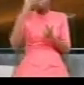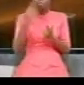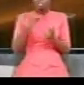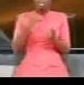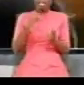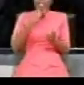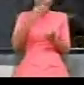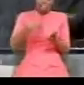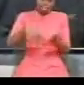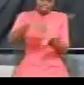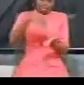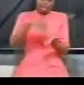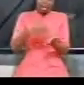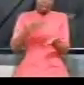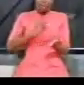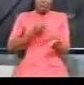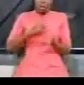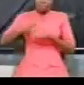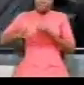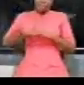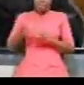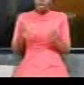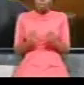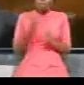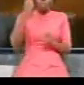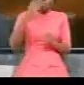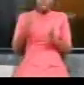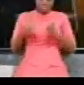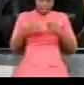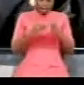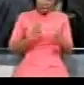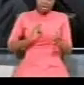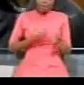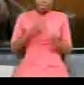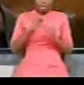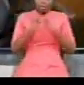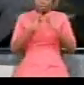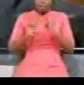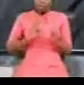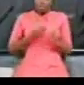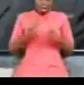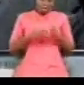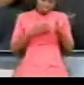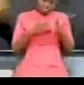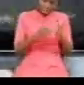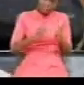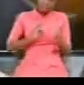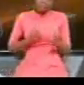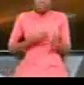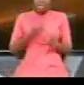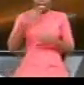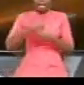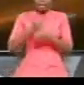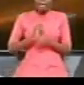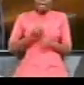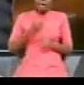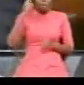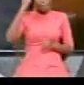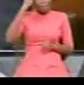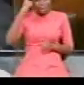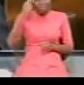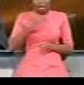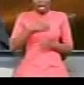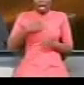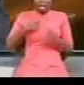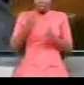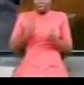center of our relationship with God. He guides us, he instructs us, he directs us, illuminates our mind, and tells us